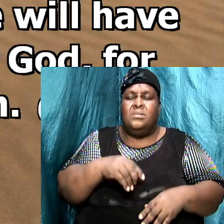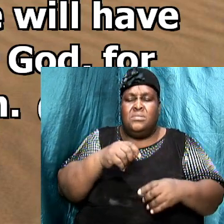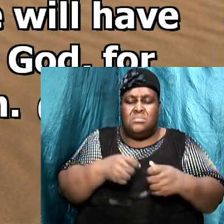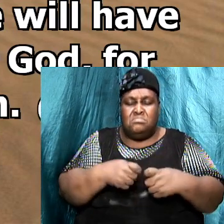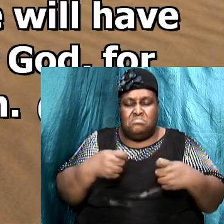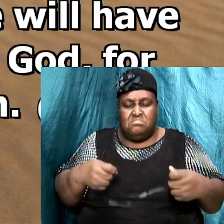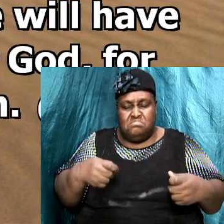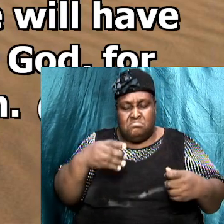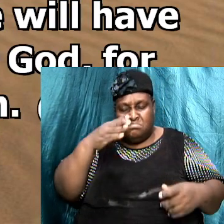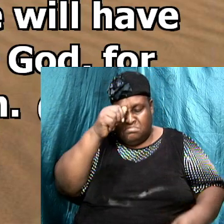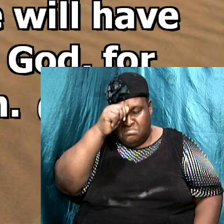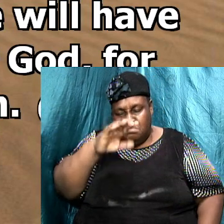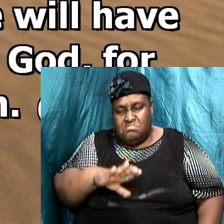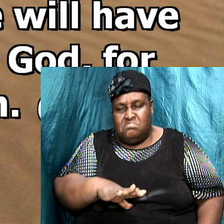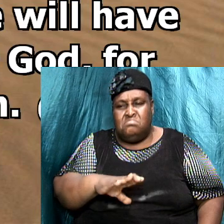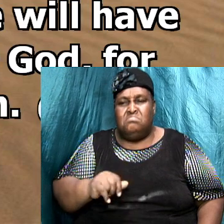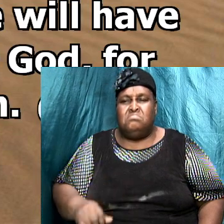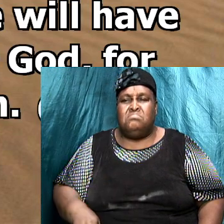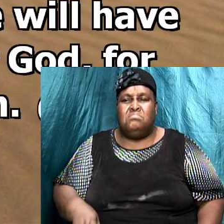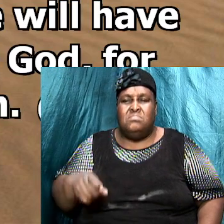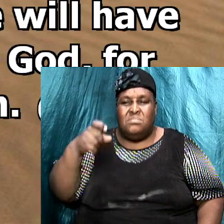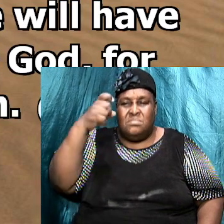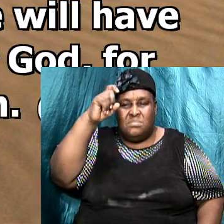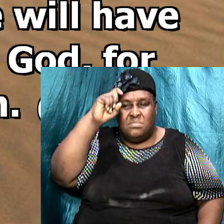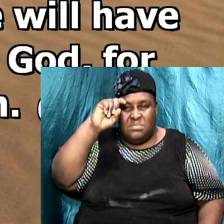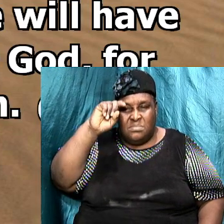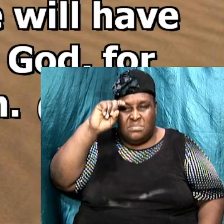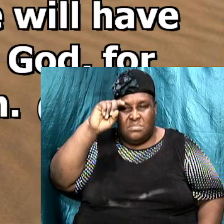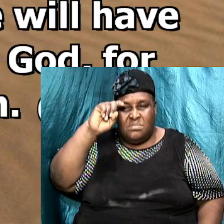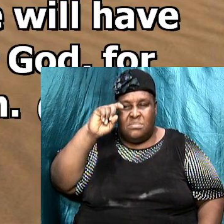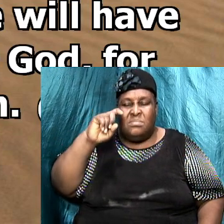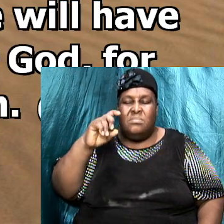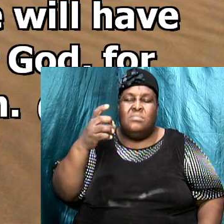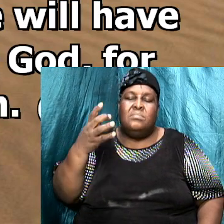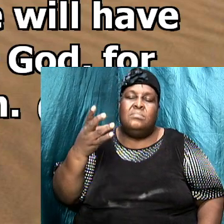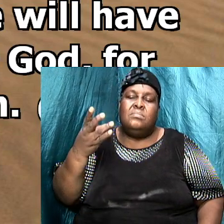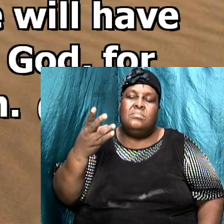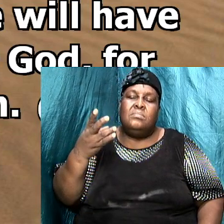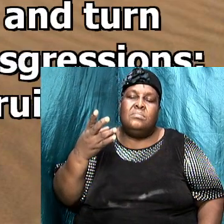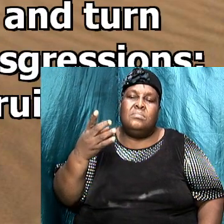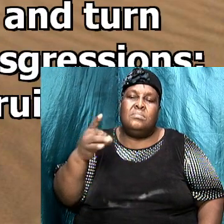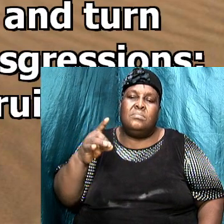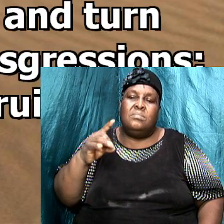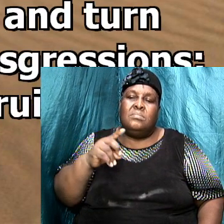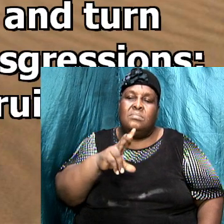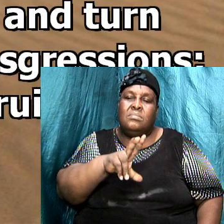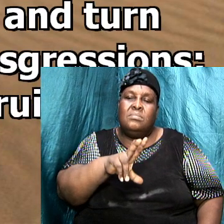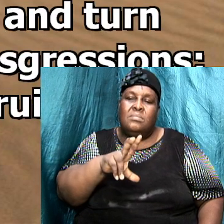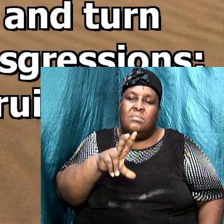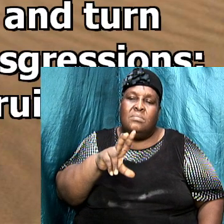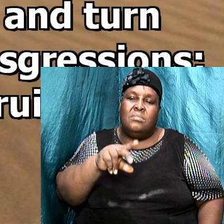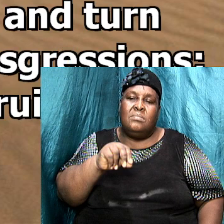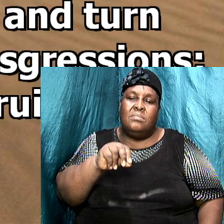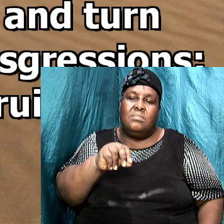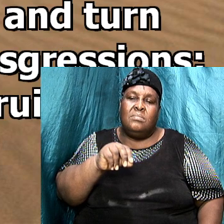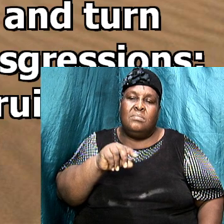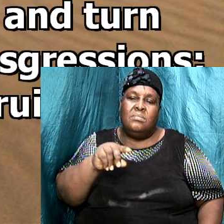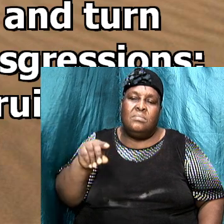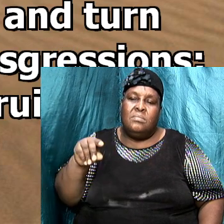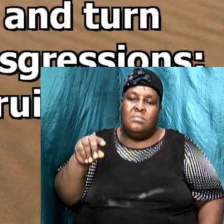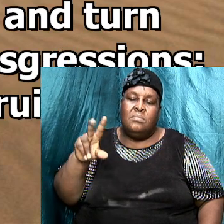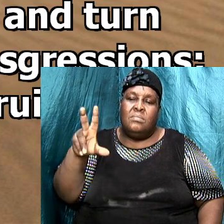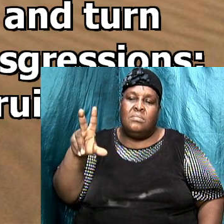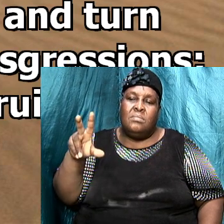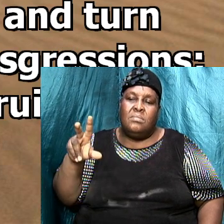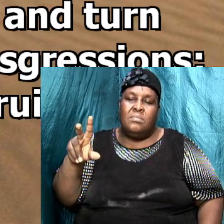at Ezekiel 18, 30 to 32. So God has been consistent